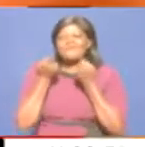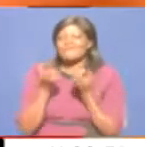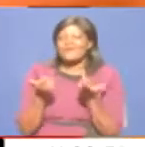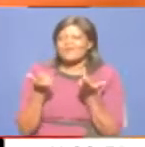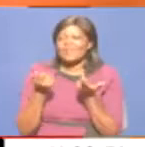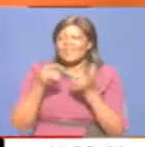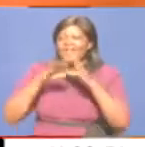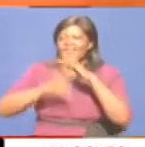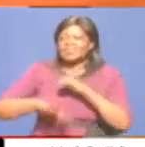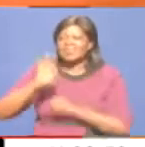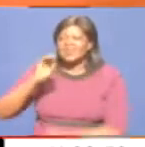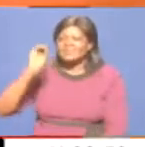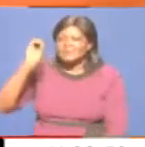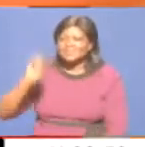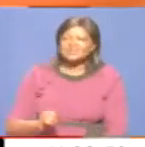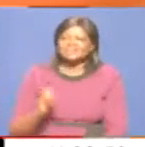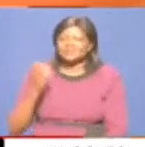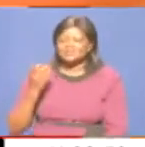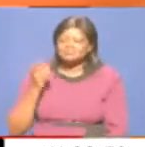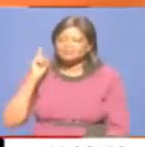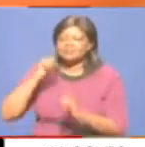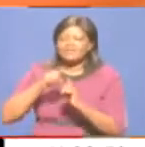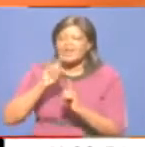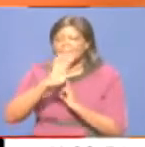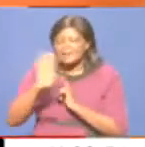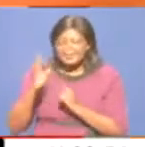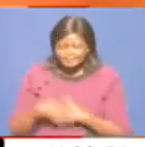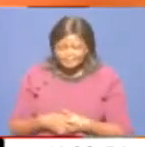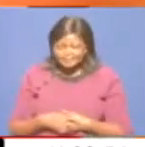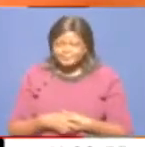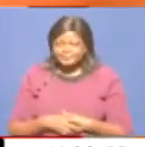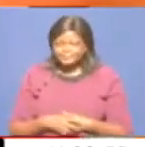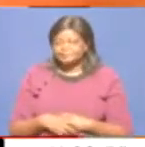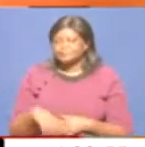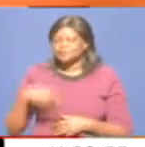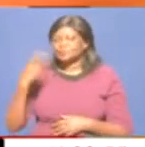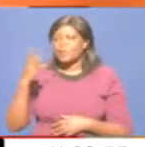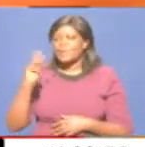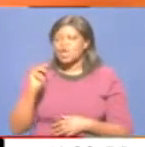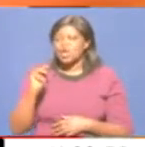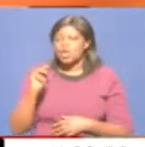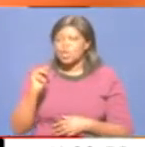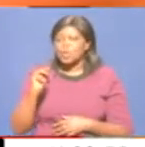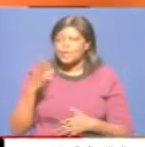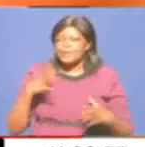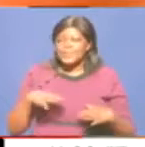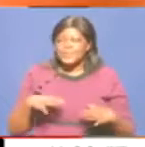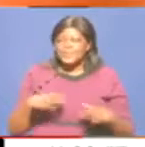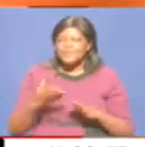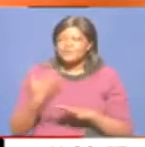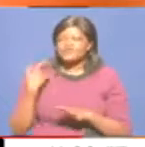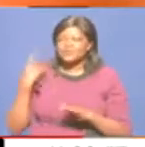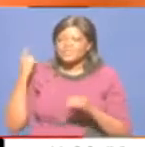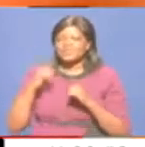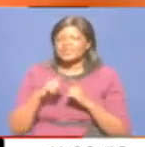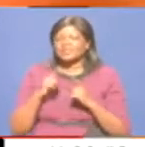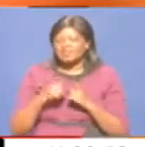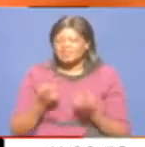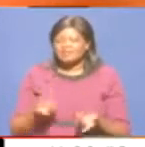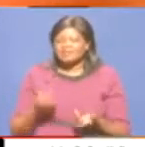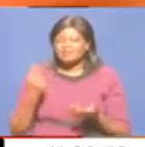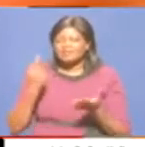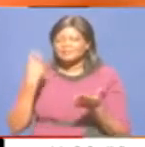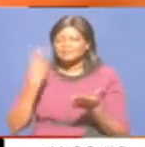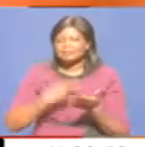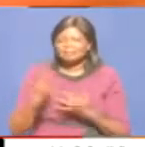30% of their target has been met. 2 million people they had targeted in this by the second week, they have